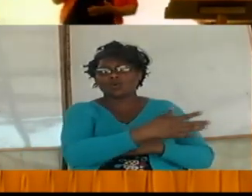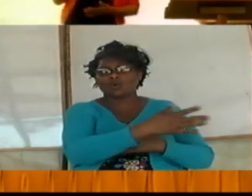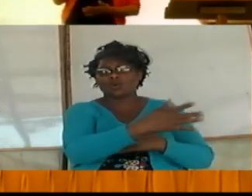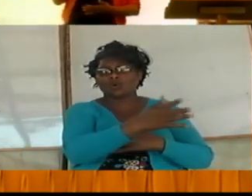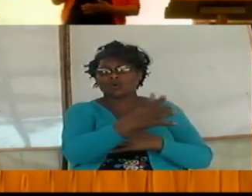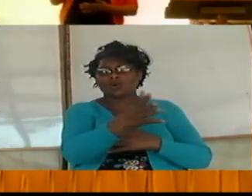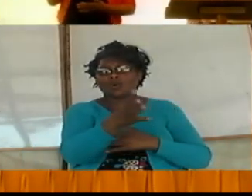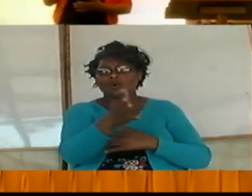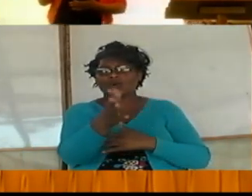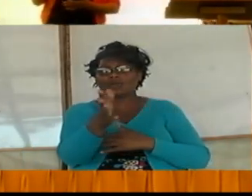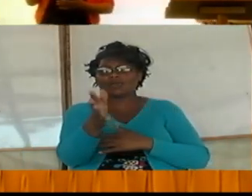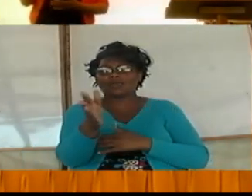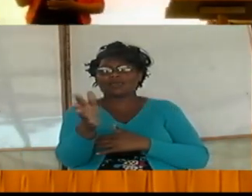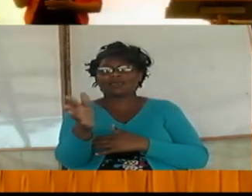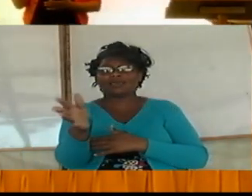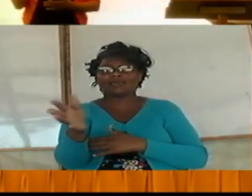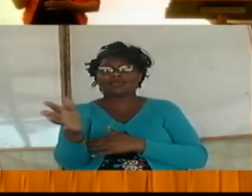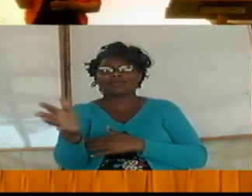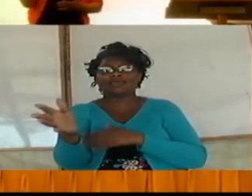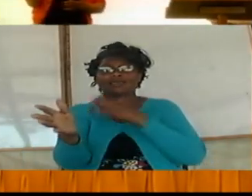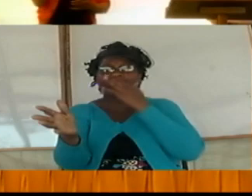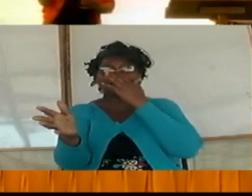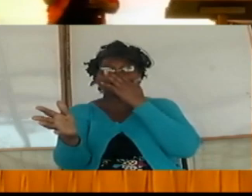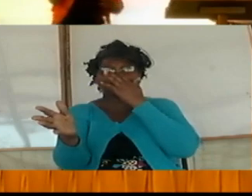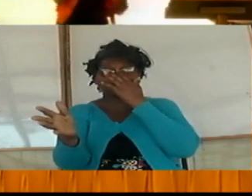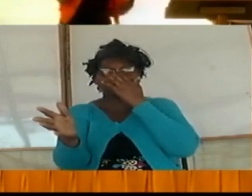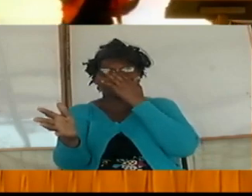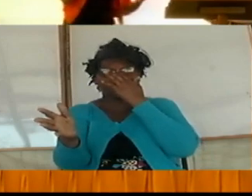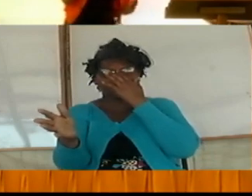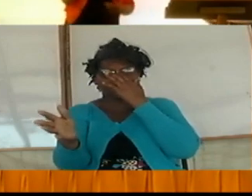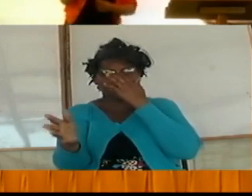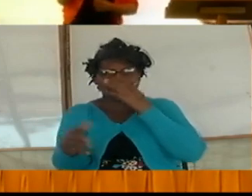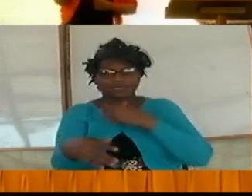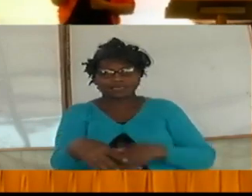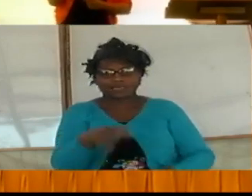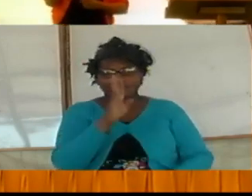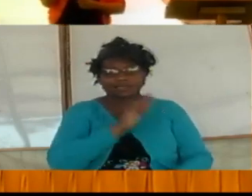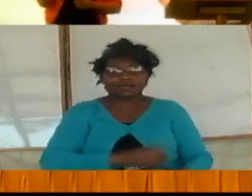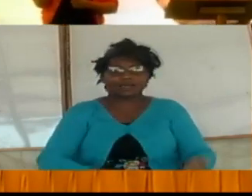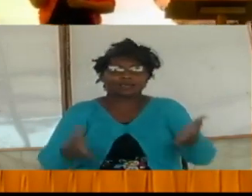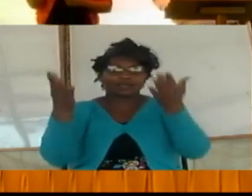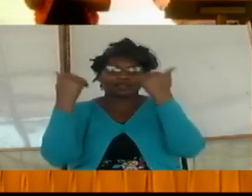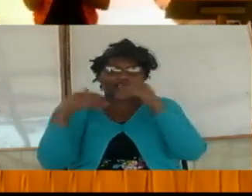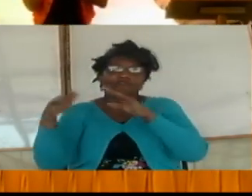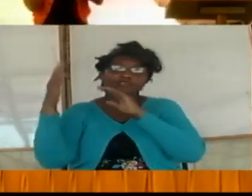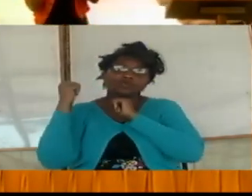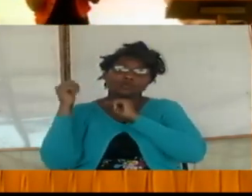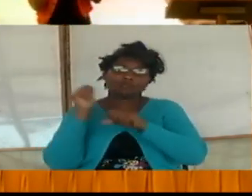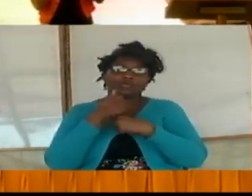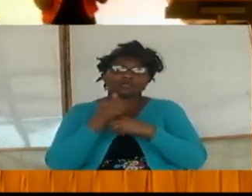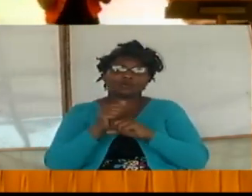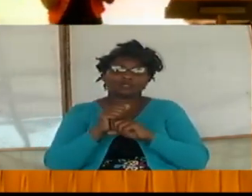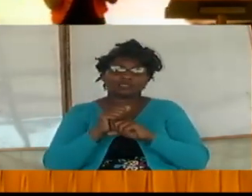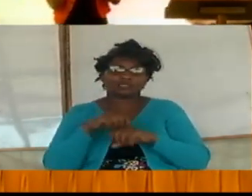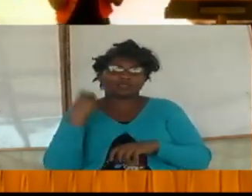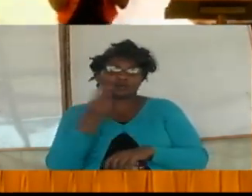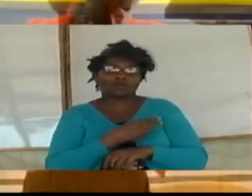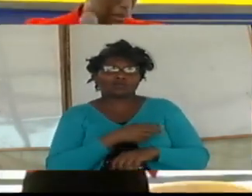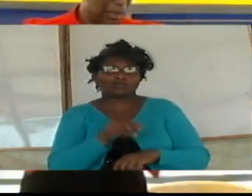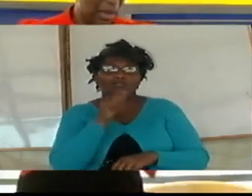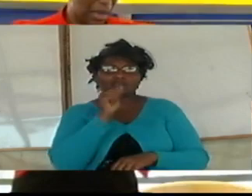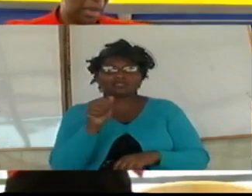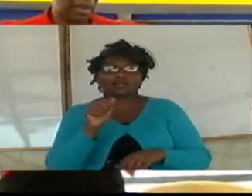I would say, give us a hope and make it not ashamed. And our hope is that one